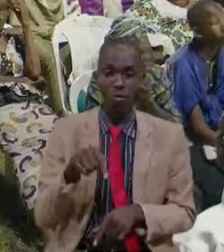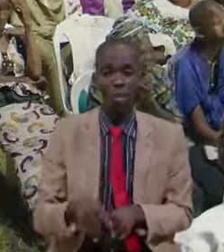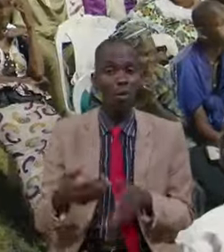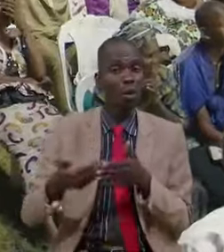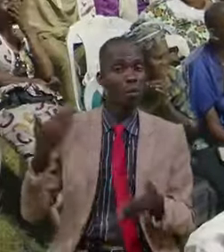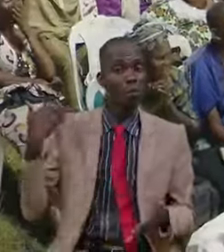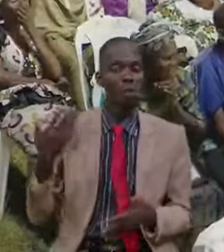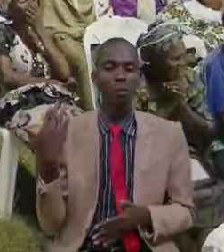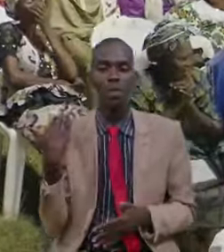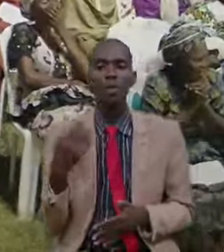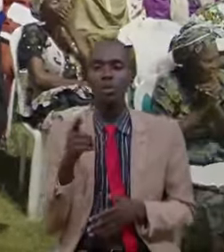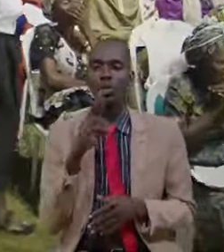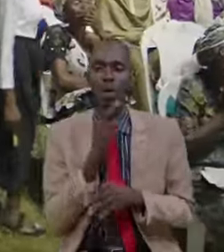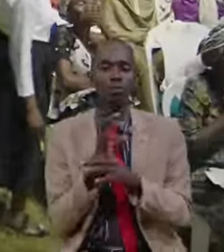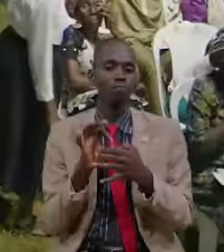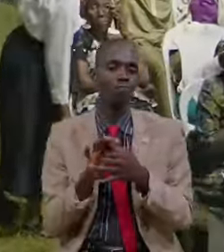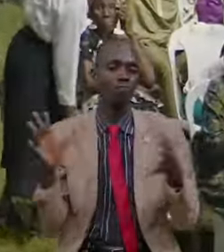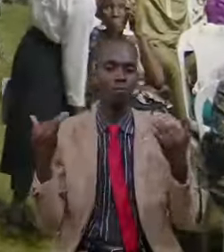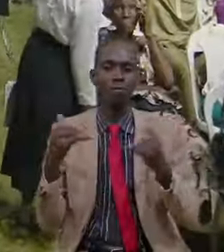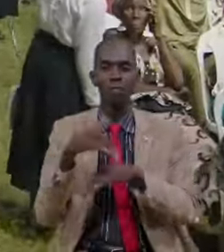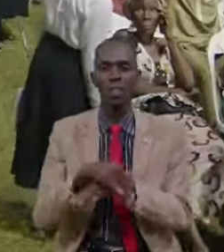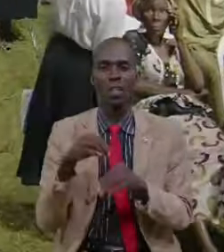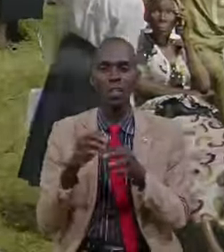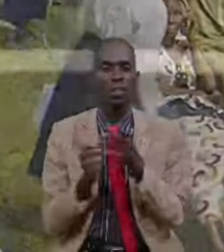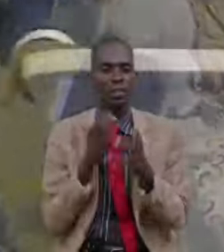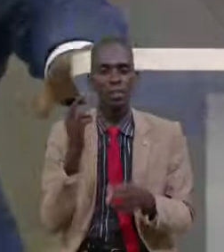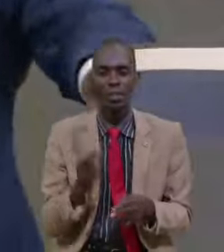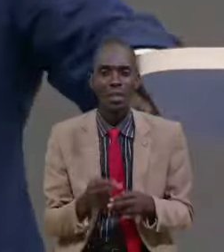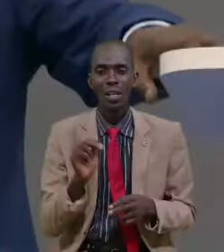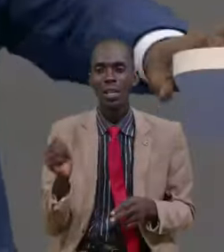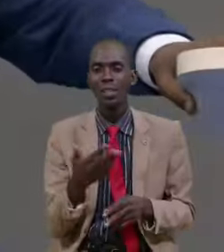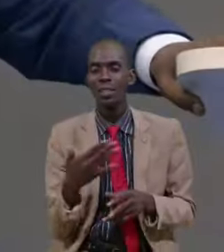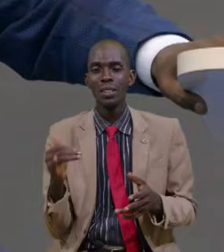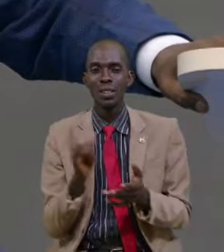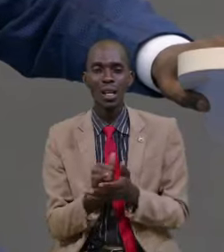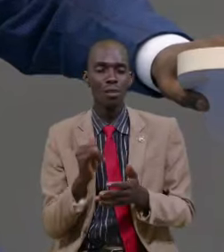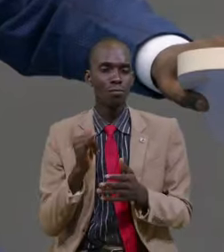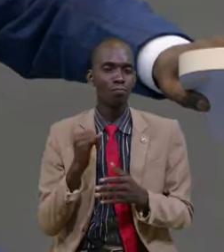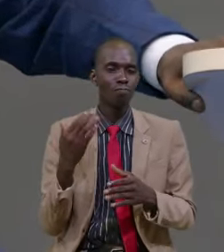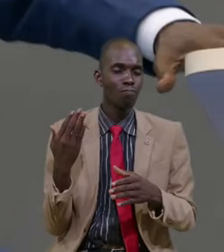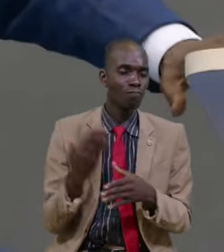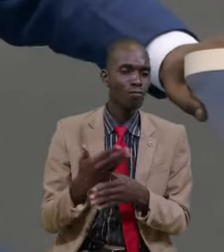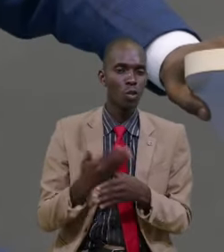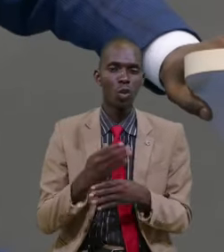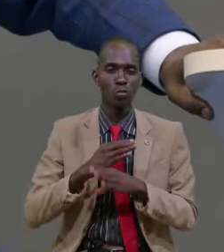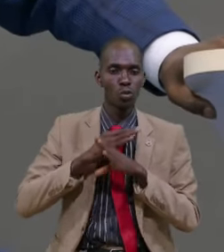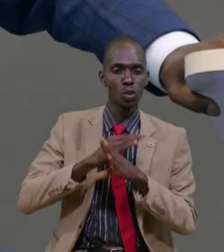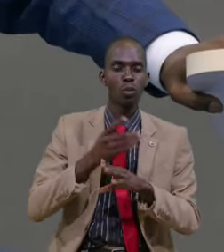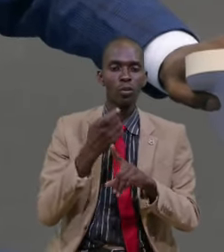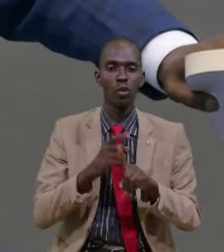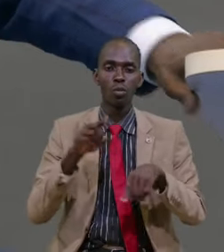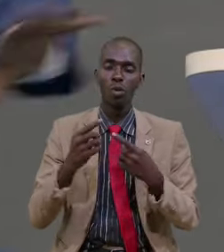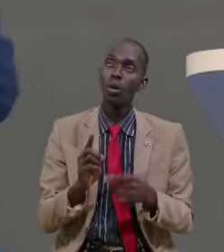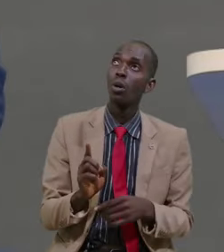tonight. Everything that stopped you to go to a high level and to be